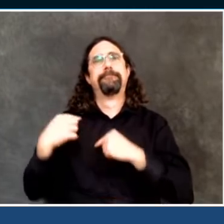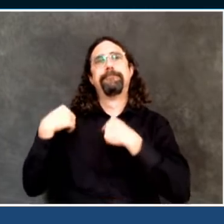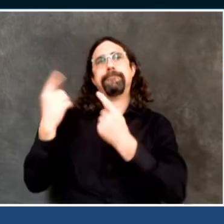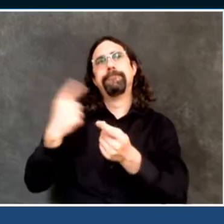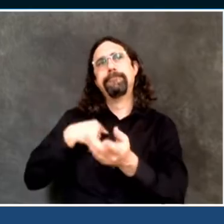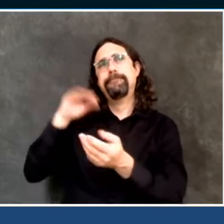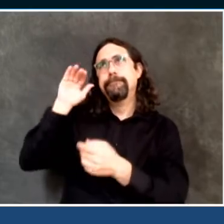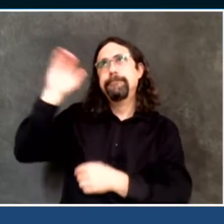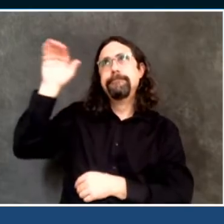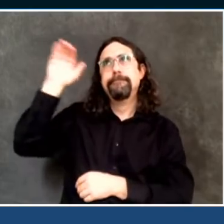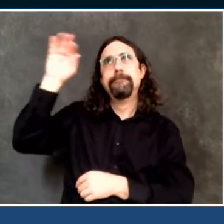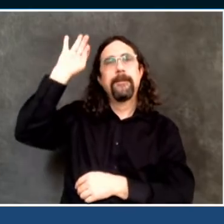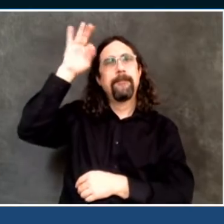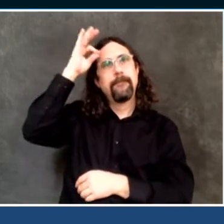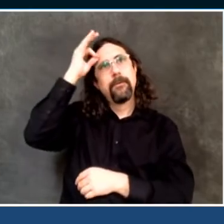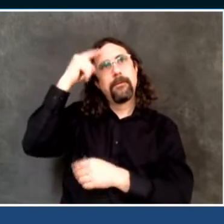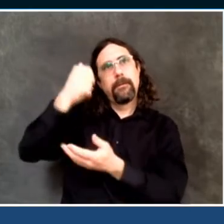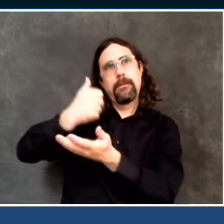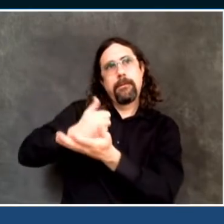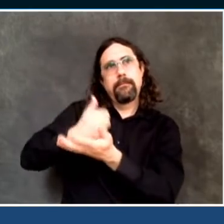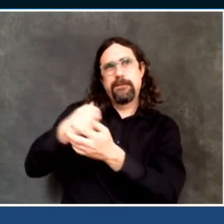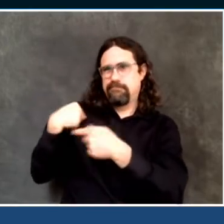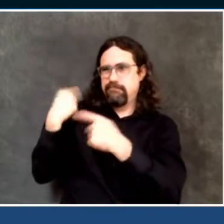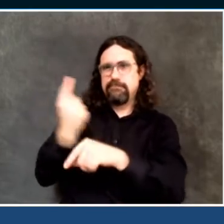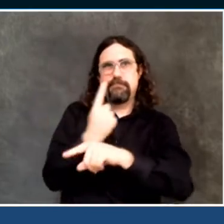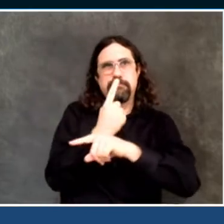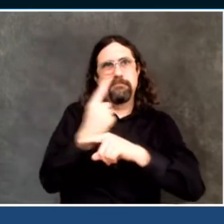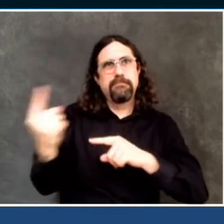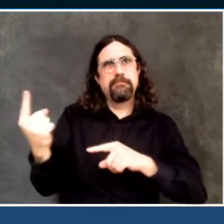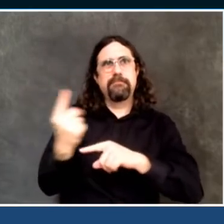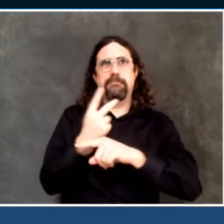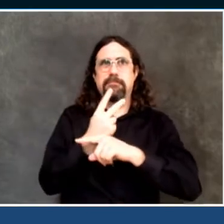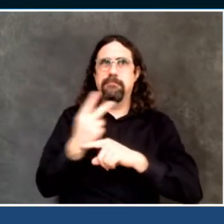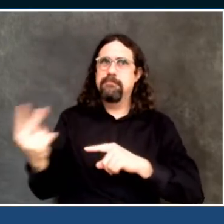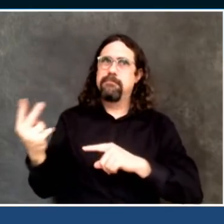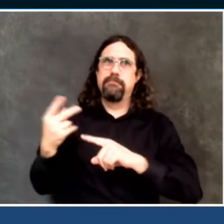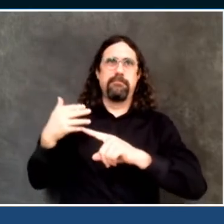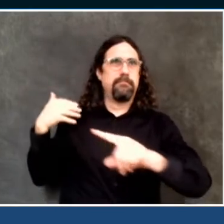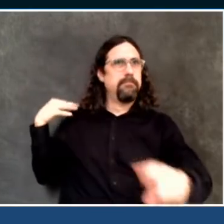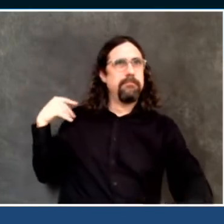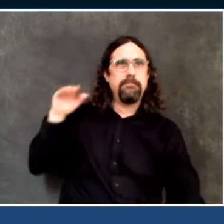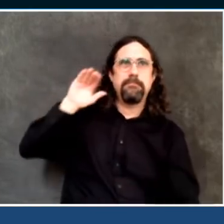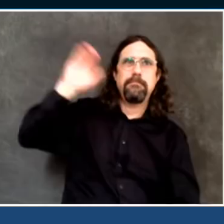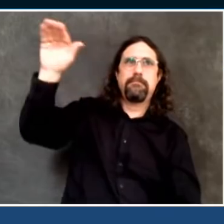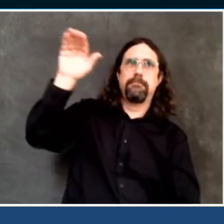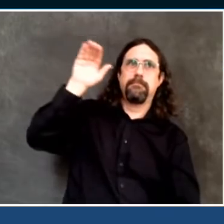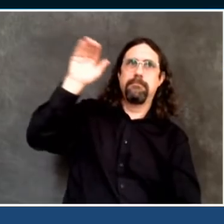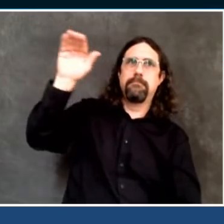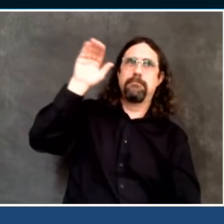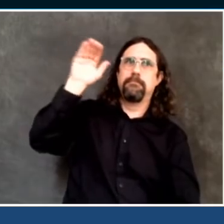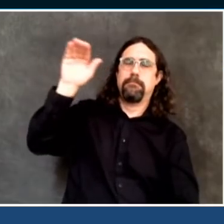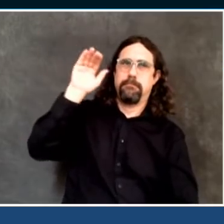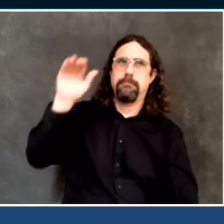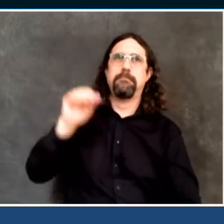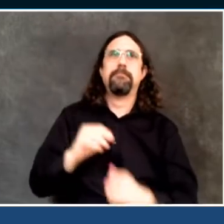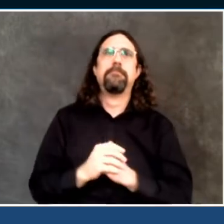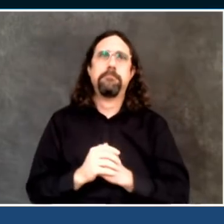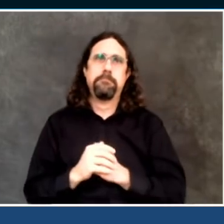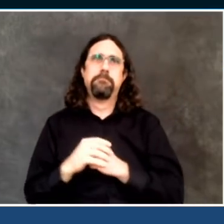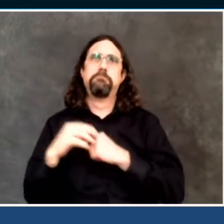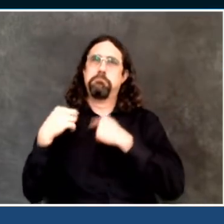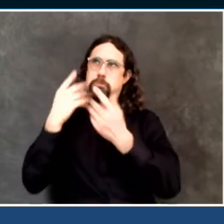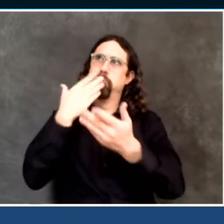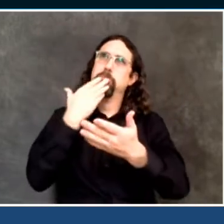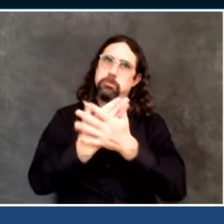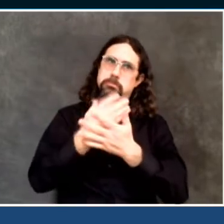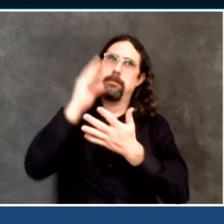we got constantly shipment after shipment, including most recently 500 more ventilators from the state of New York.